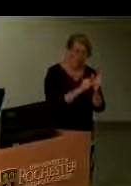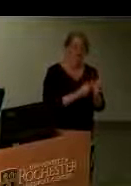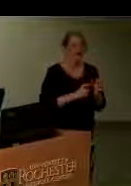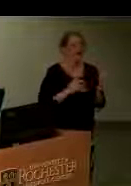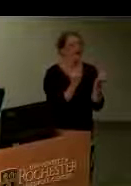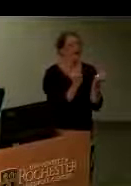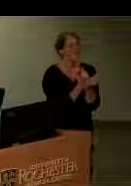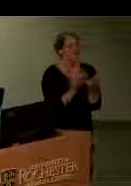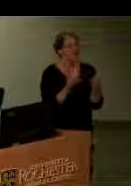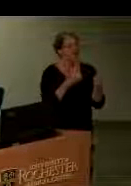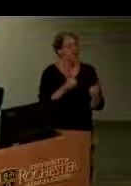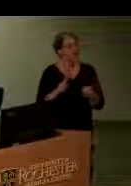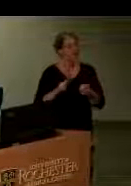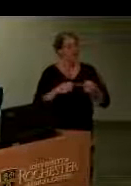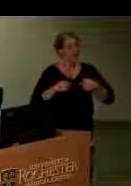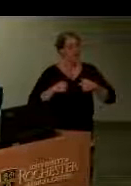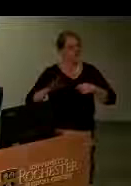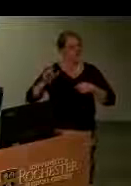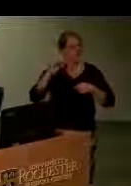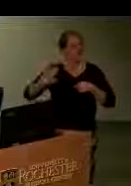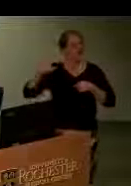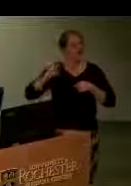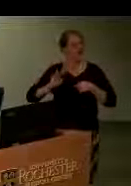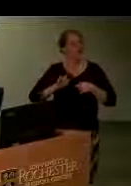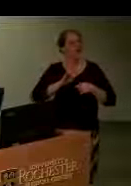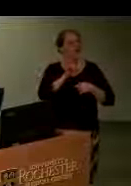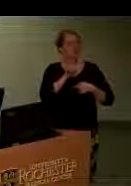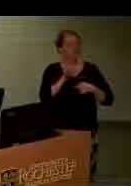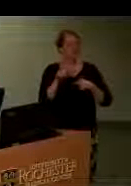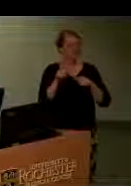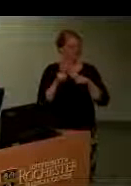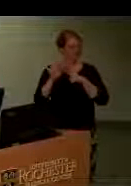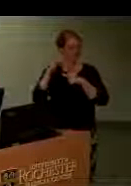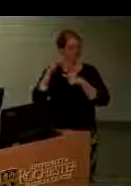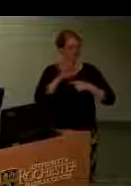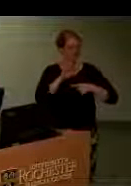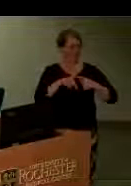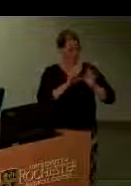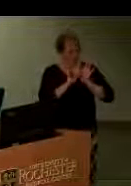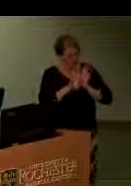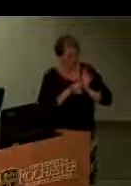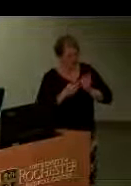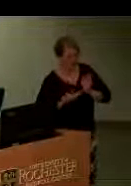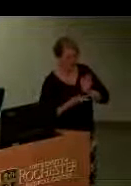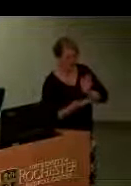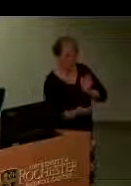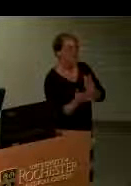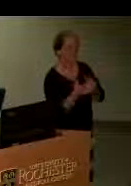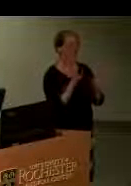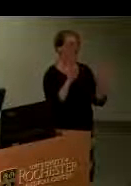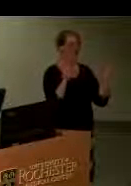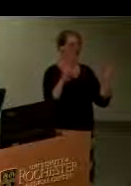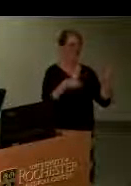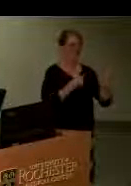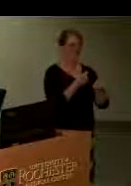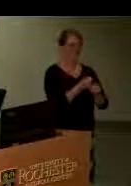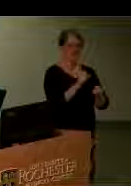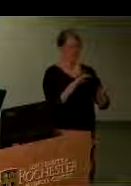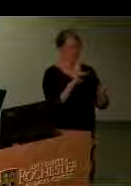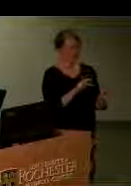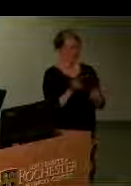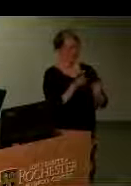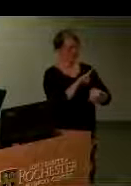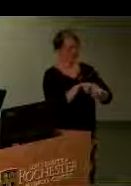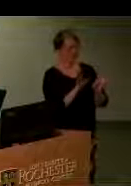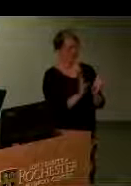everything that was happening to me then really was what they talk about. And their theme this year, if you look at their